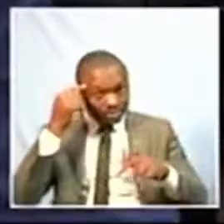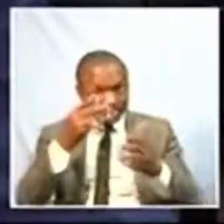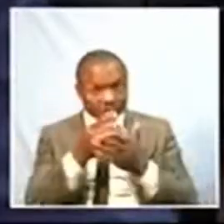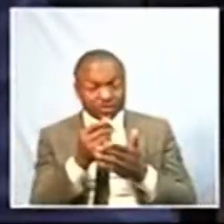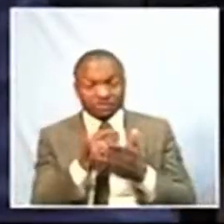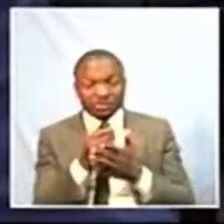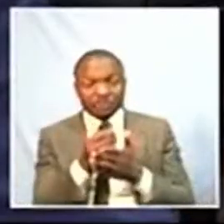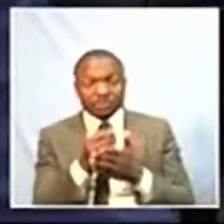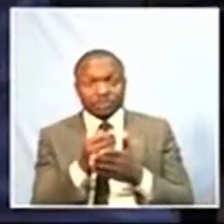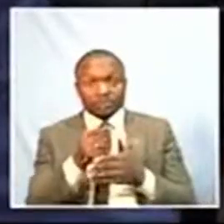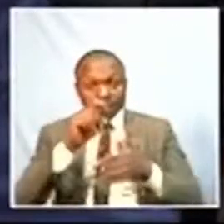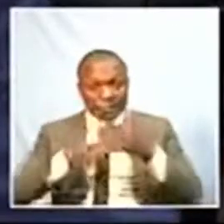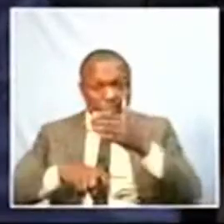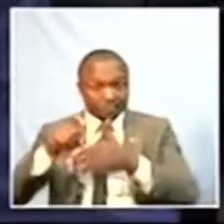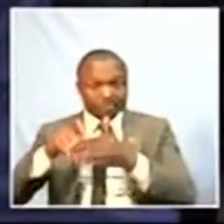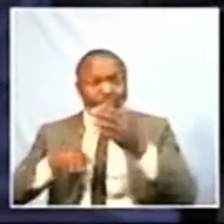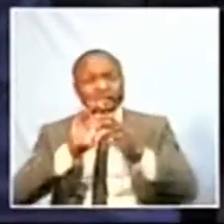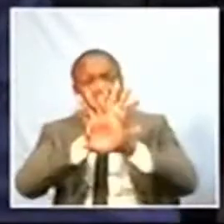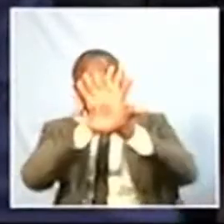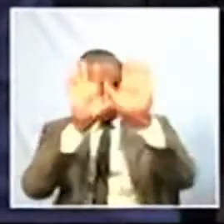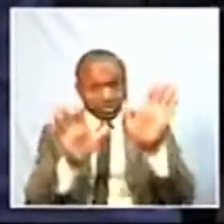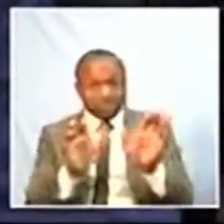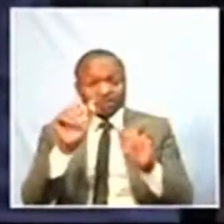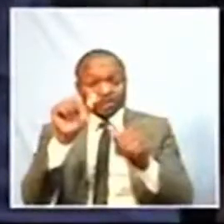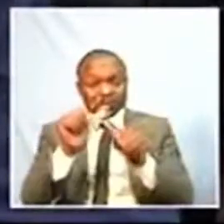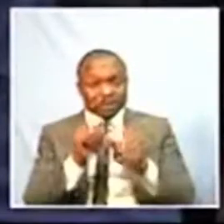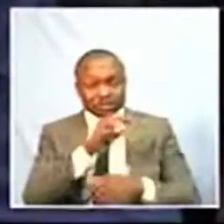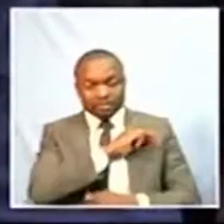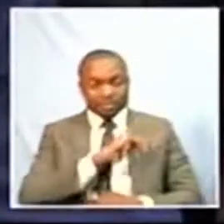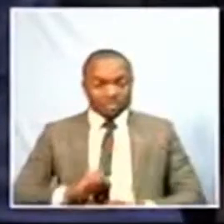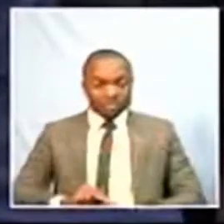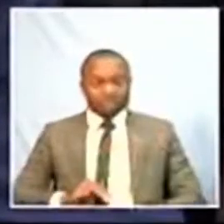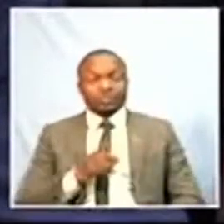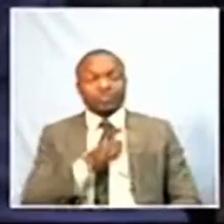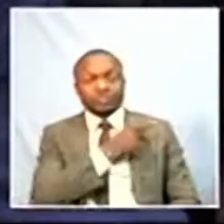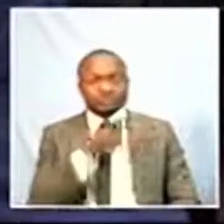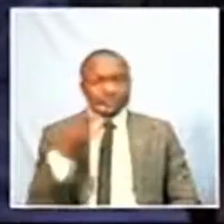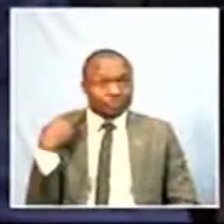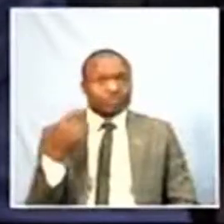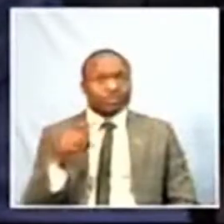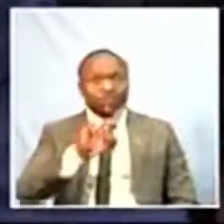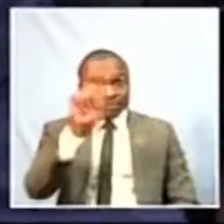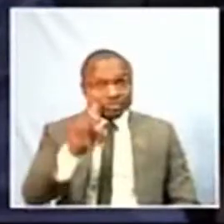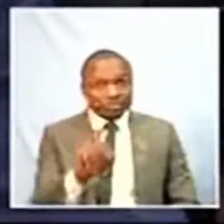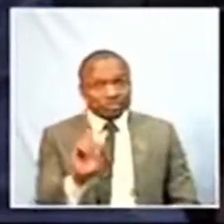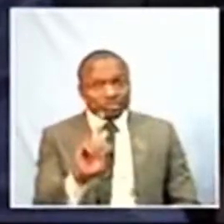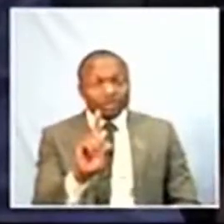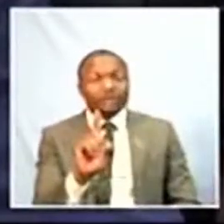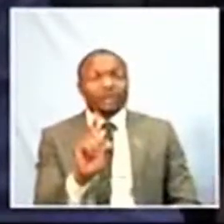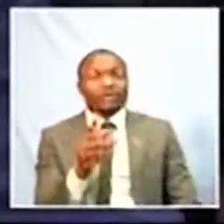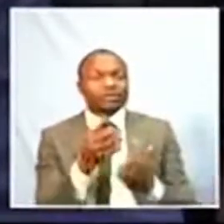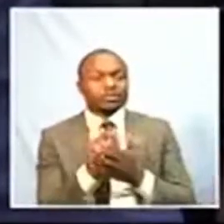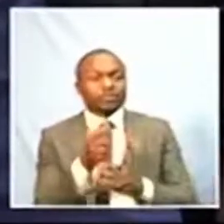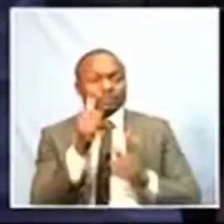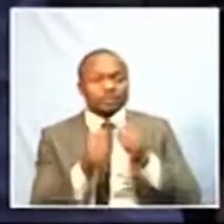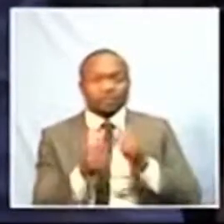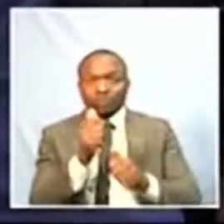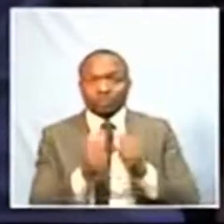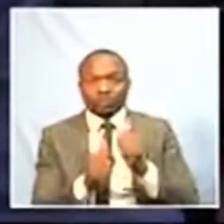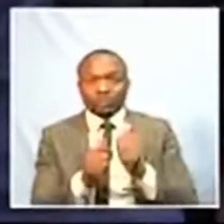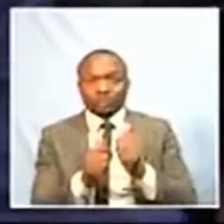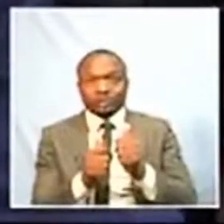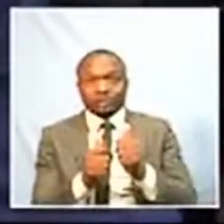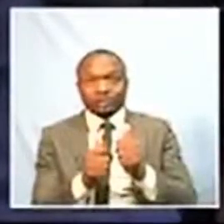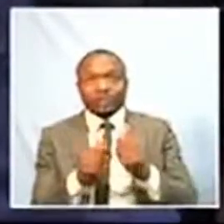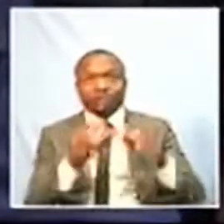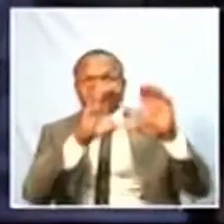the deducted. It's very clear. Every member of parliament, they are questioning where that money is and in which account local government is keeping